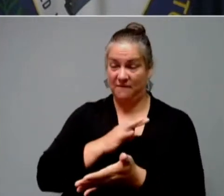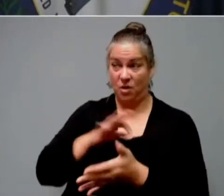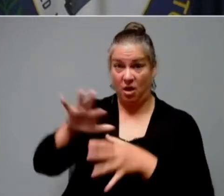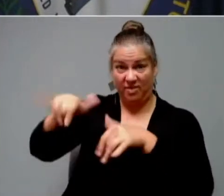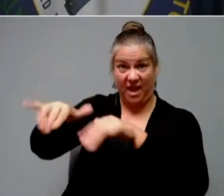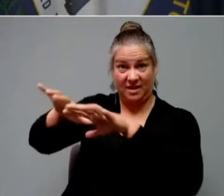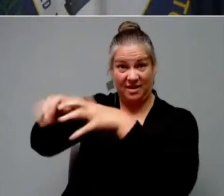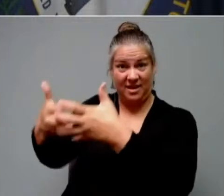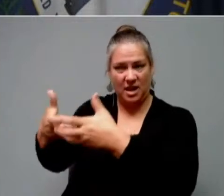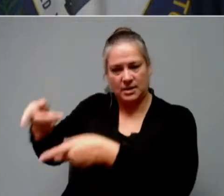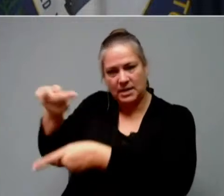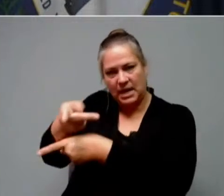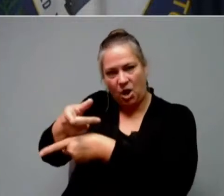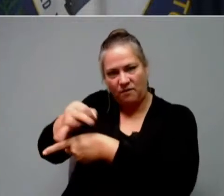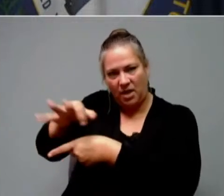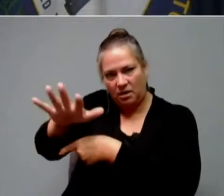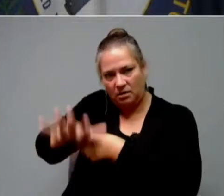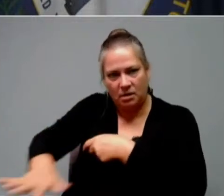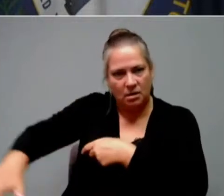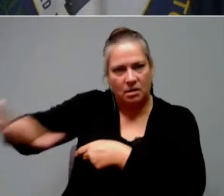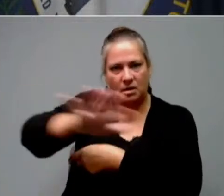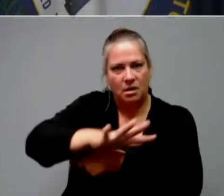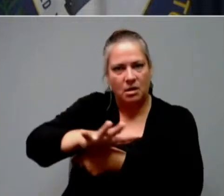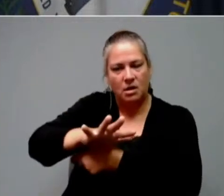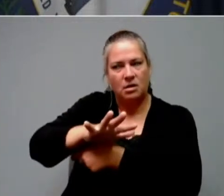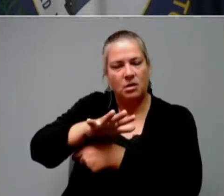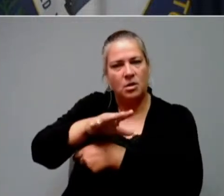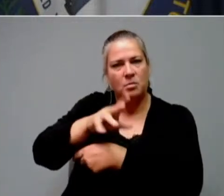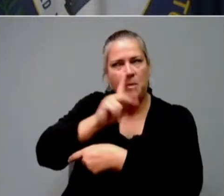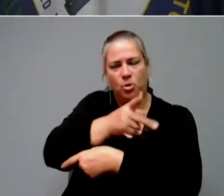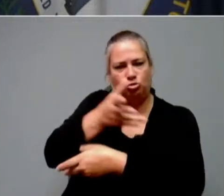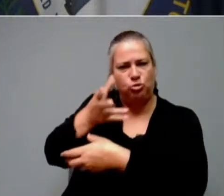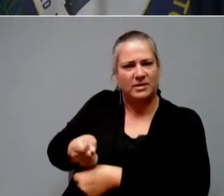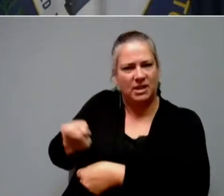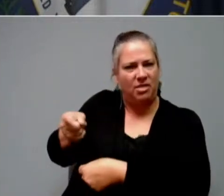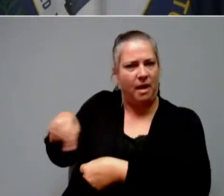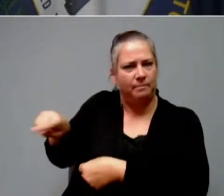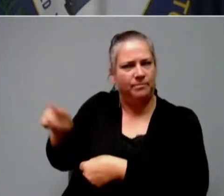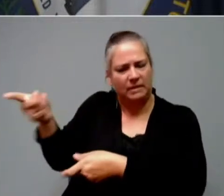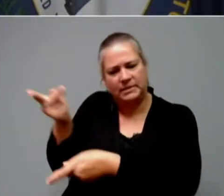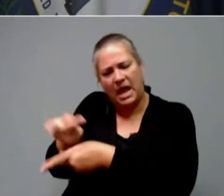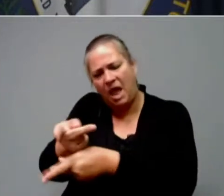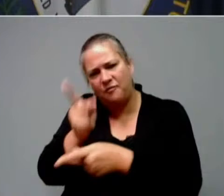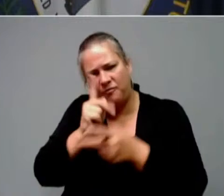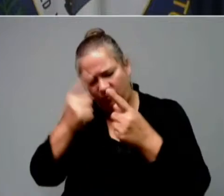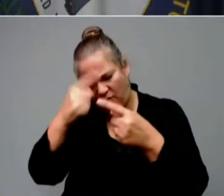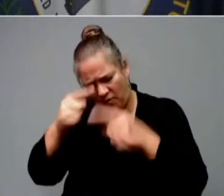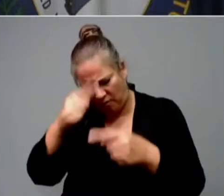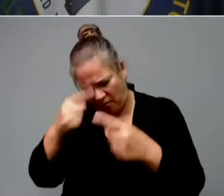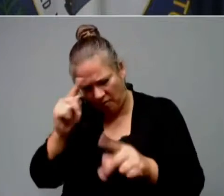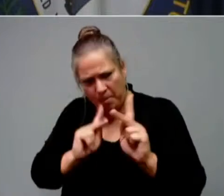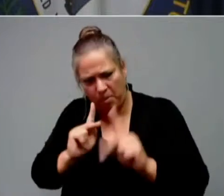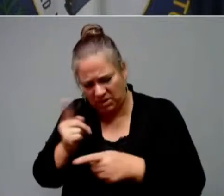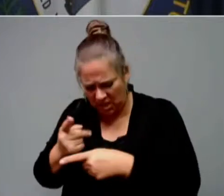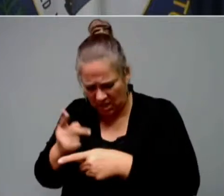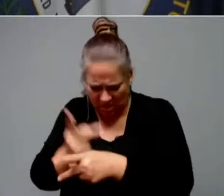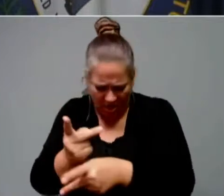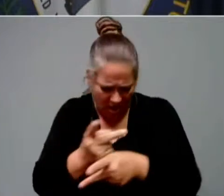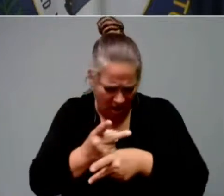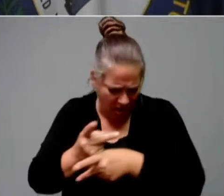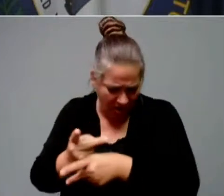region forever, those that are trusted in so many different ways. And they're giving